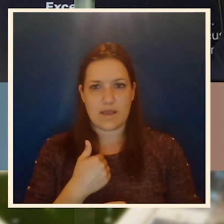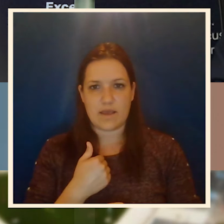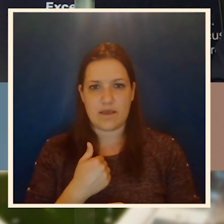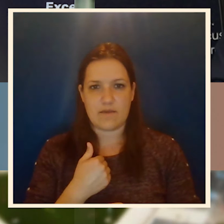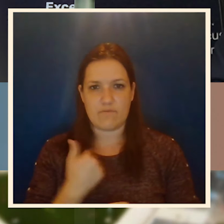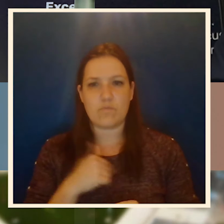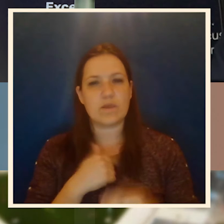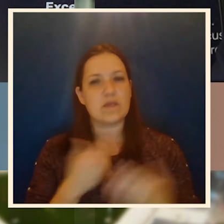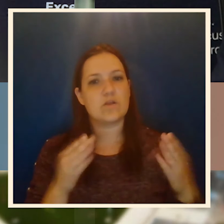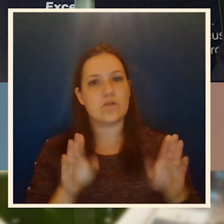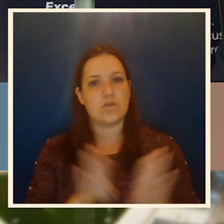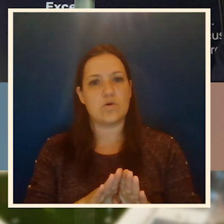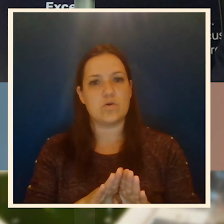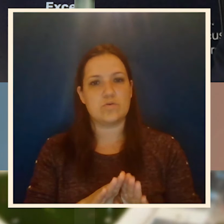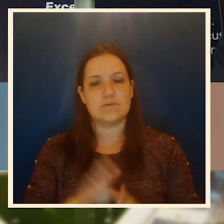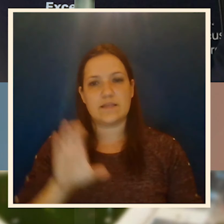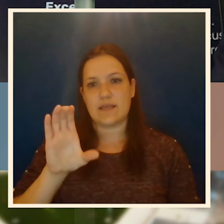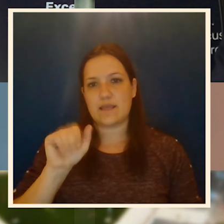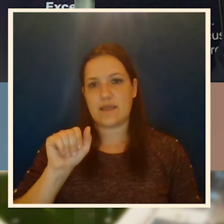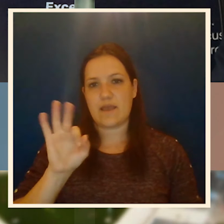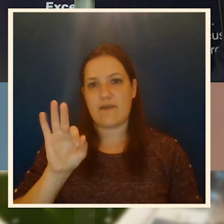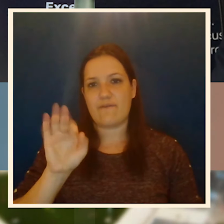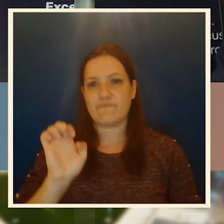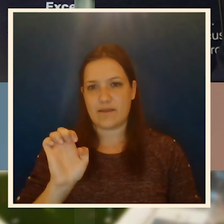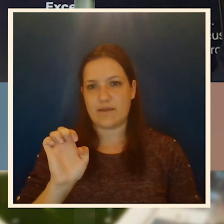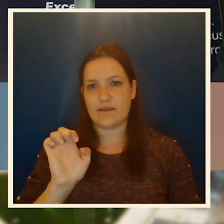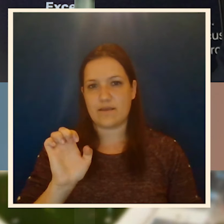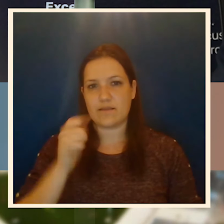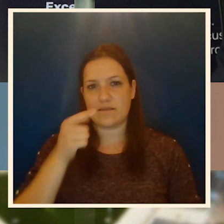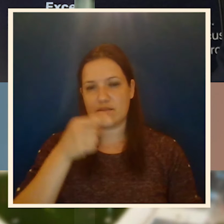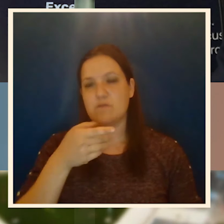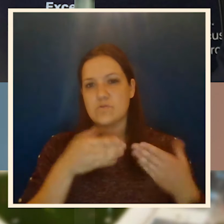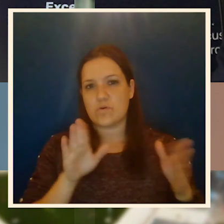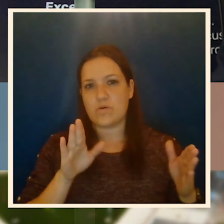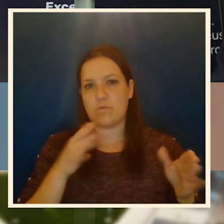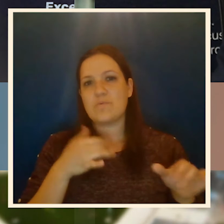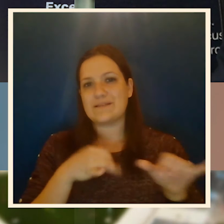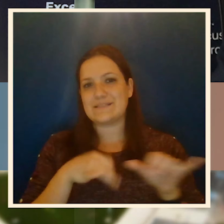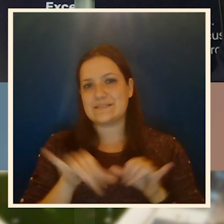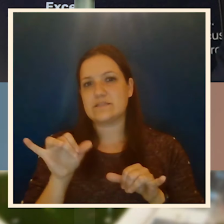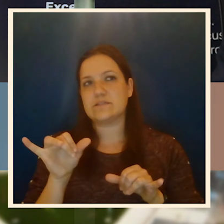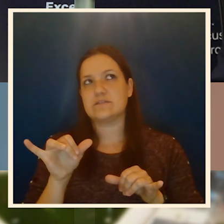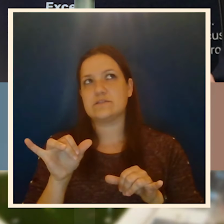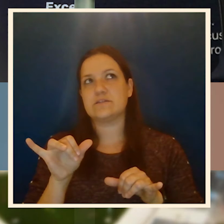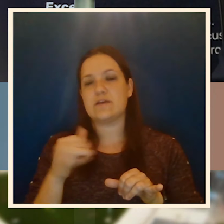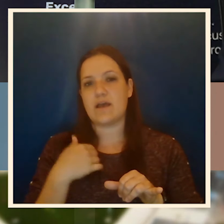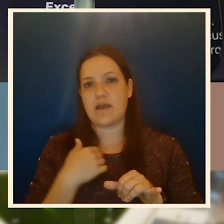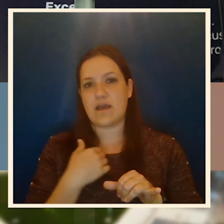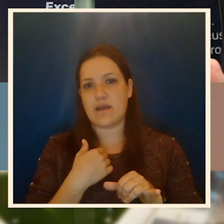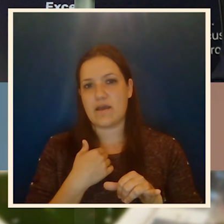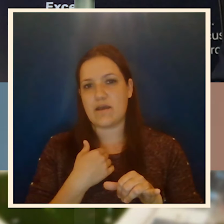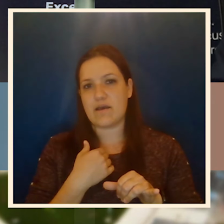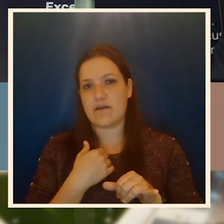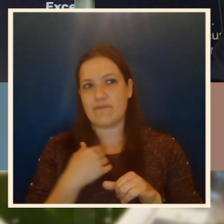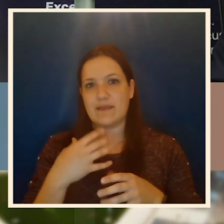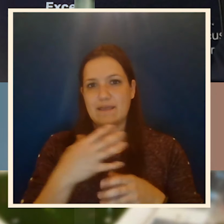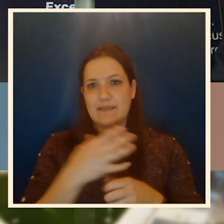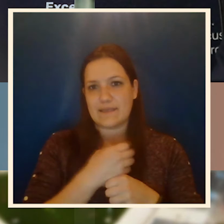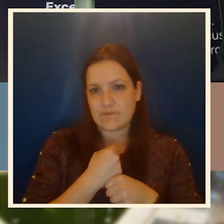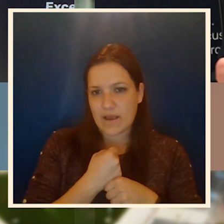We did close down the cafe that was open there. We do still have kind of grab and go